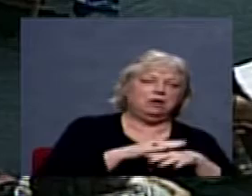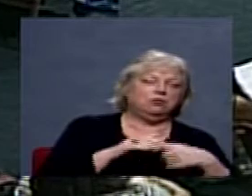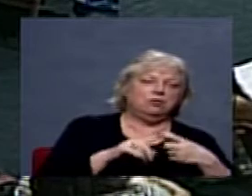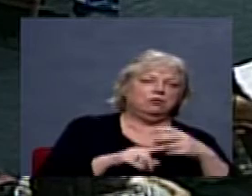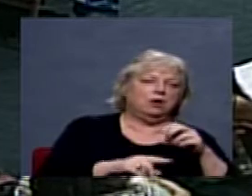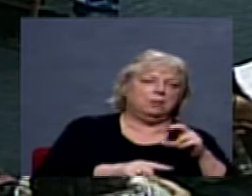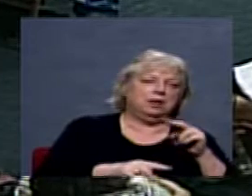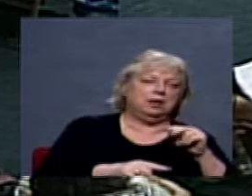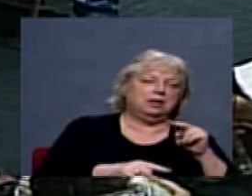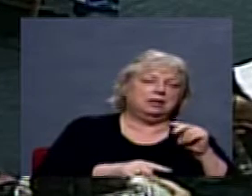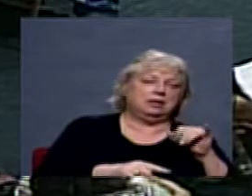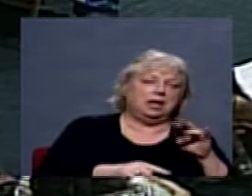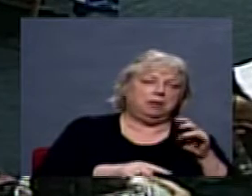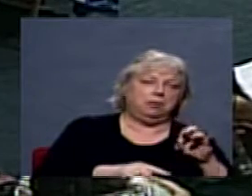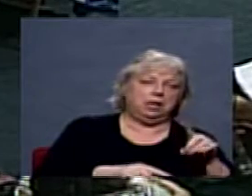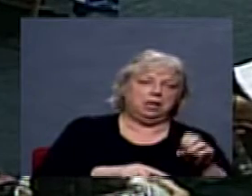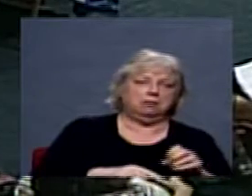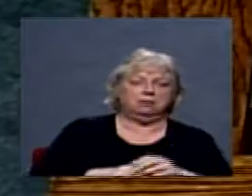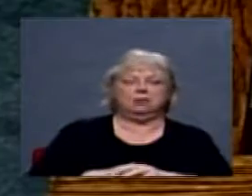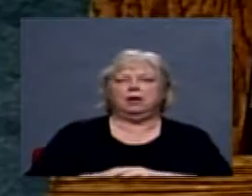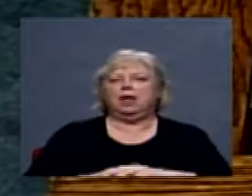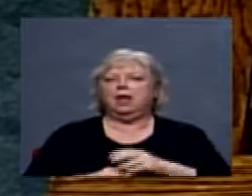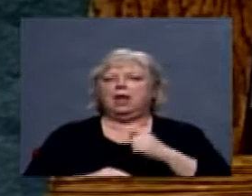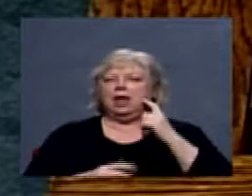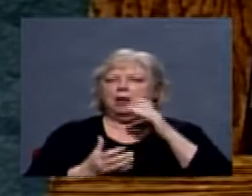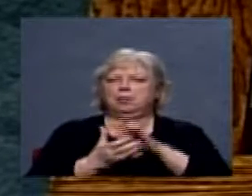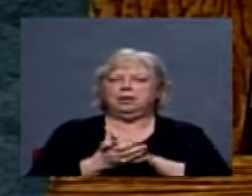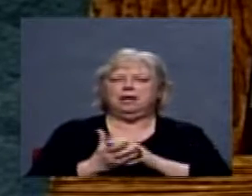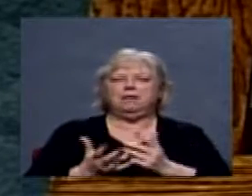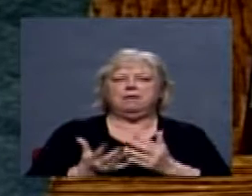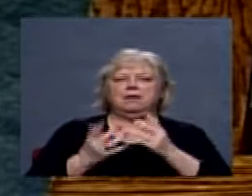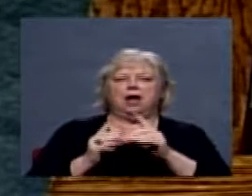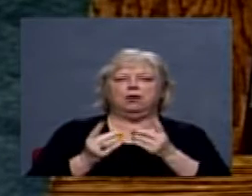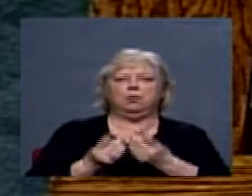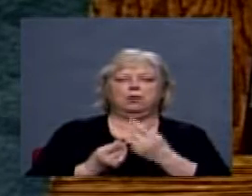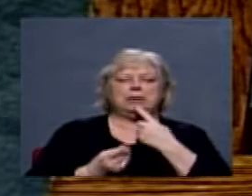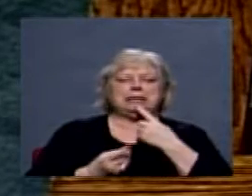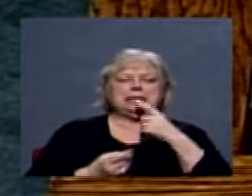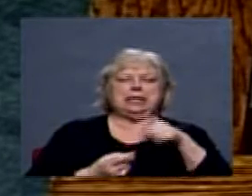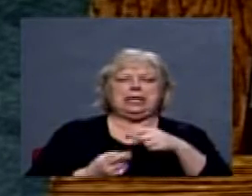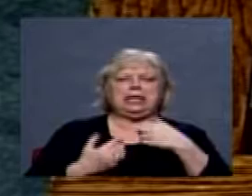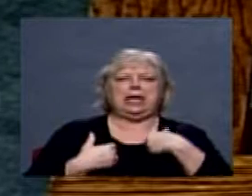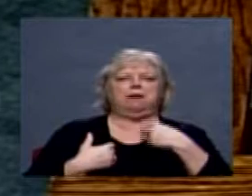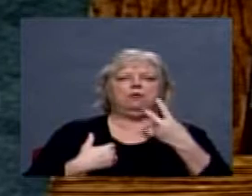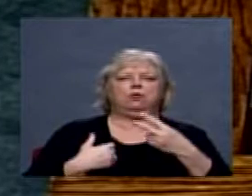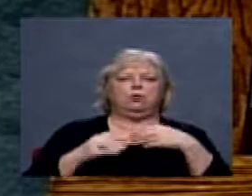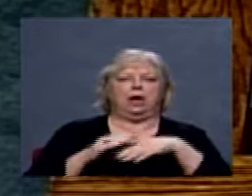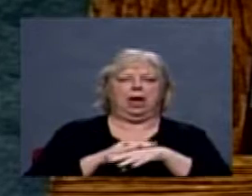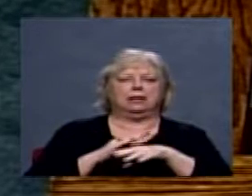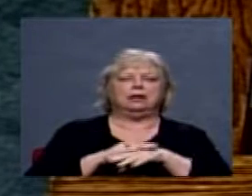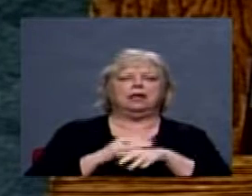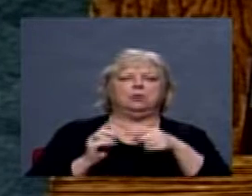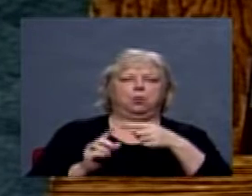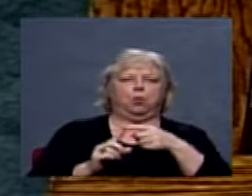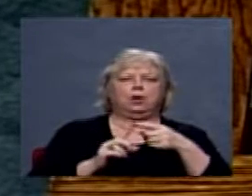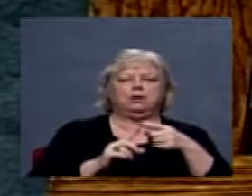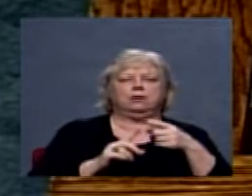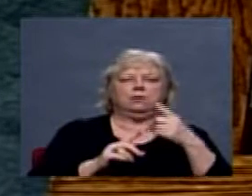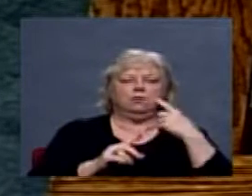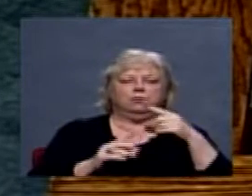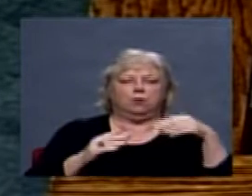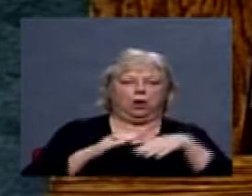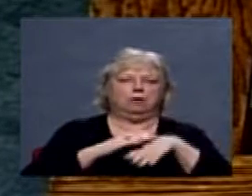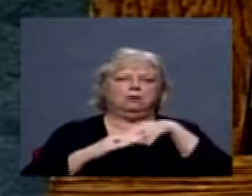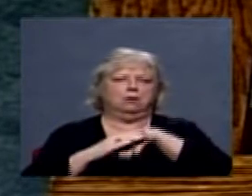in the review, the fire department mentioned the need for having 2 access points on a commercial facility of this